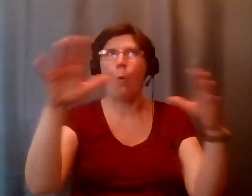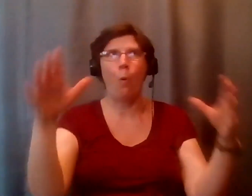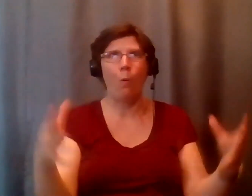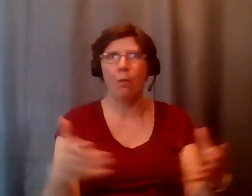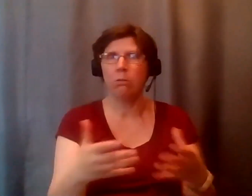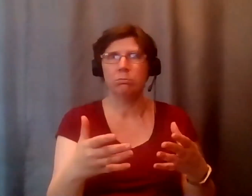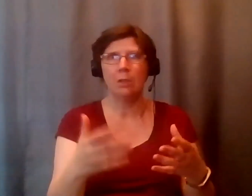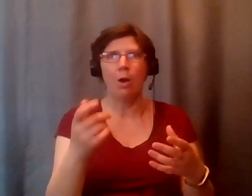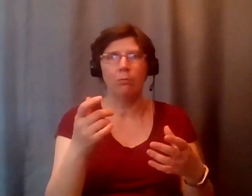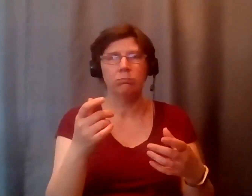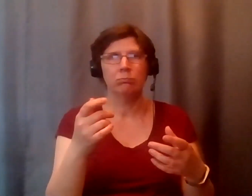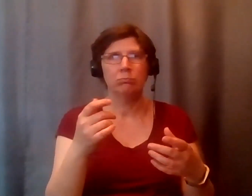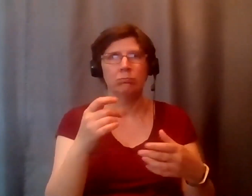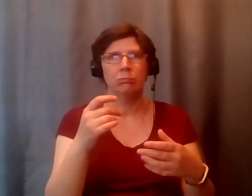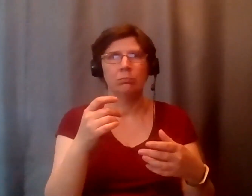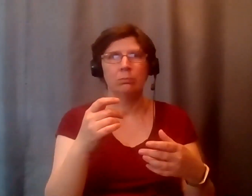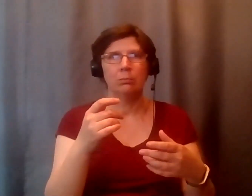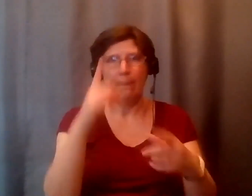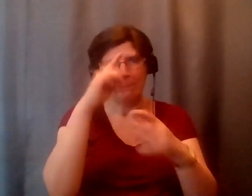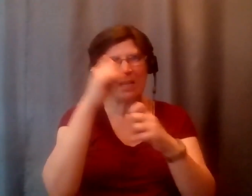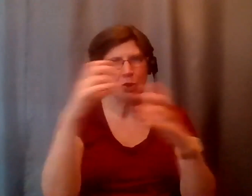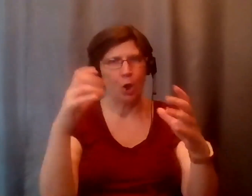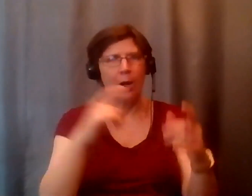get that people with disabilities